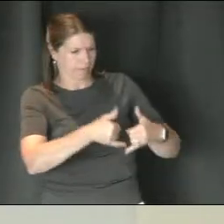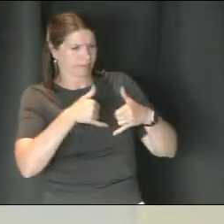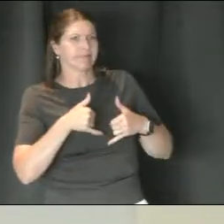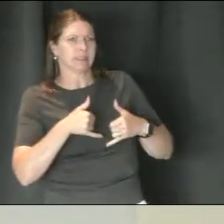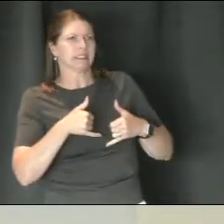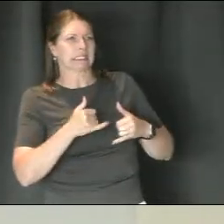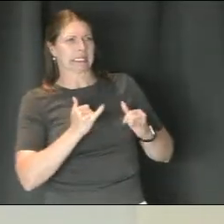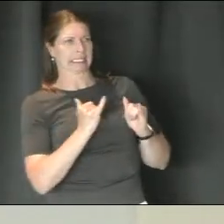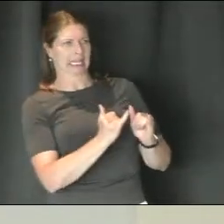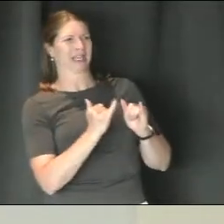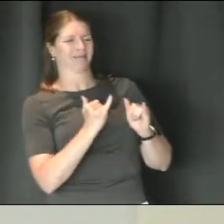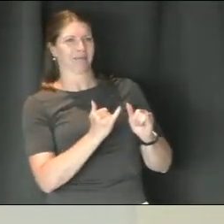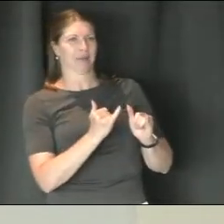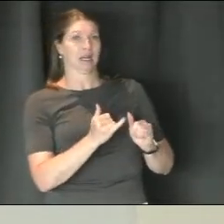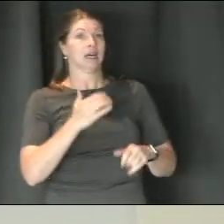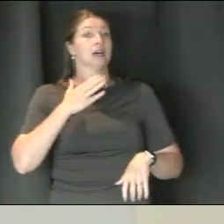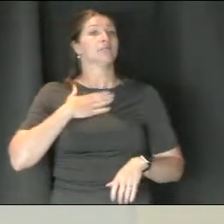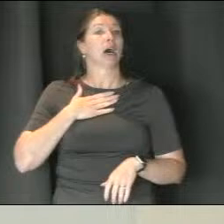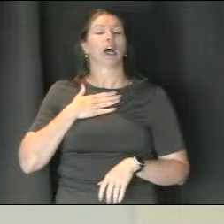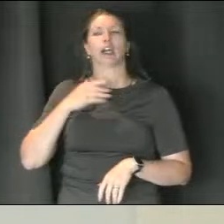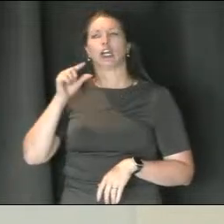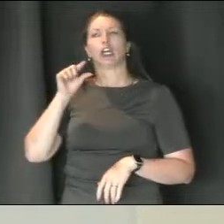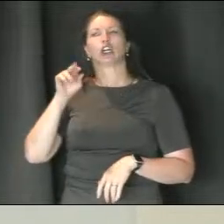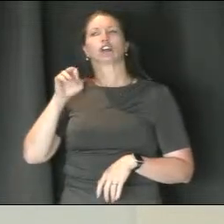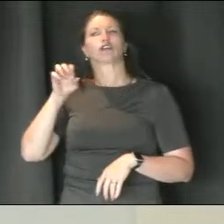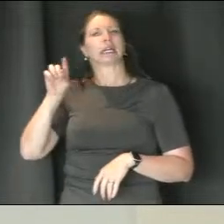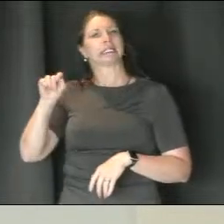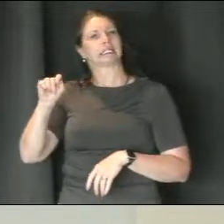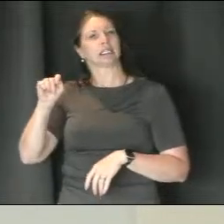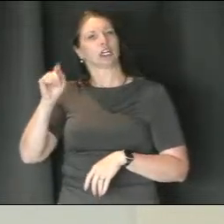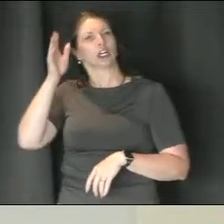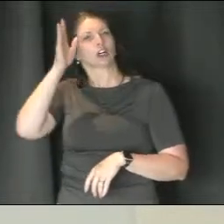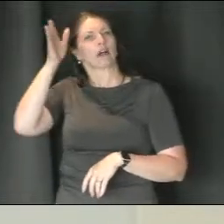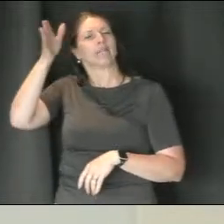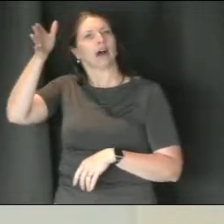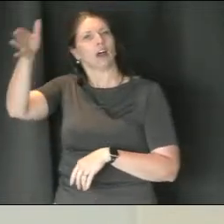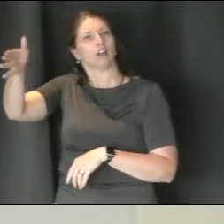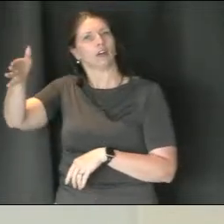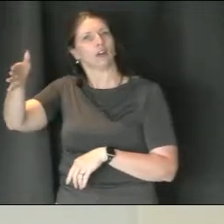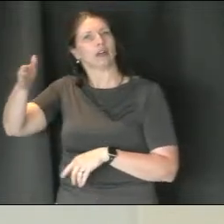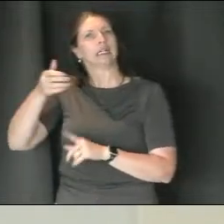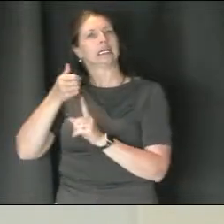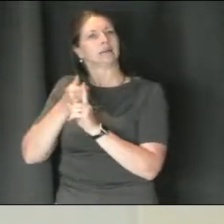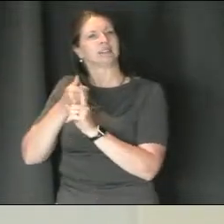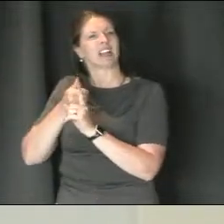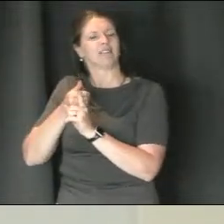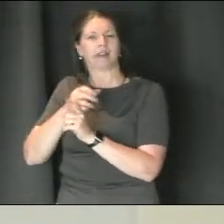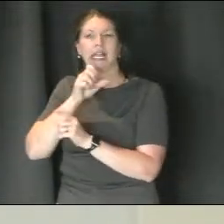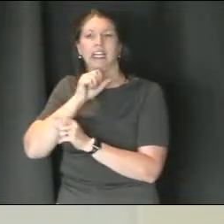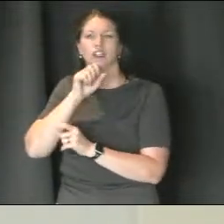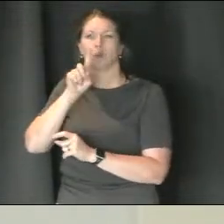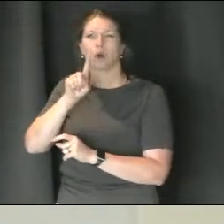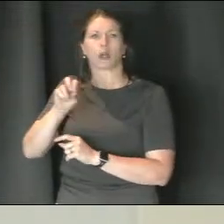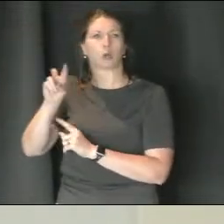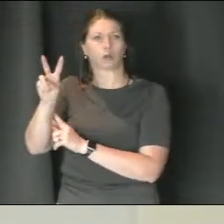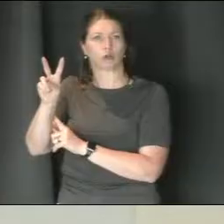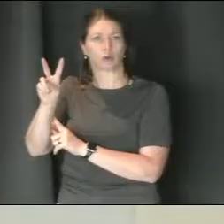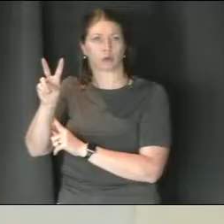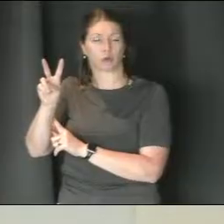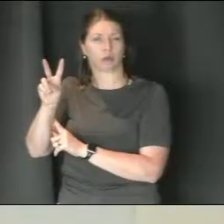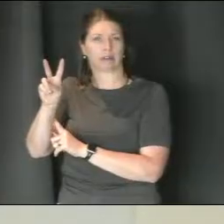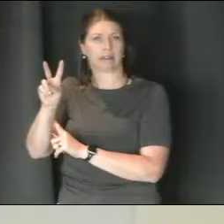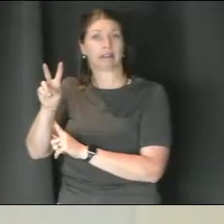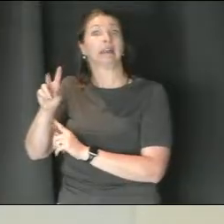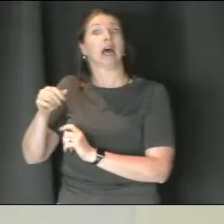great-grandfather, Captain Wilson Kettle of Port-aux-Basques, he lived to be 102 years old. So if I have inherited any of